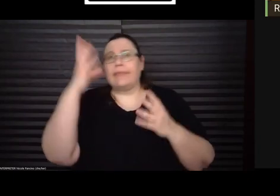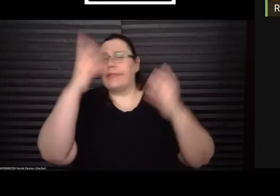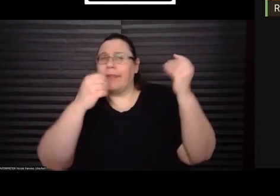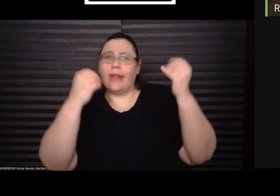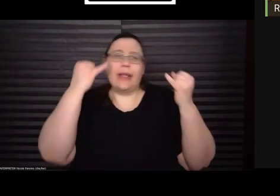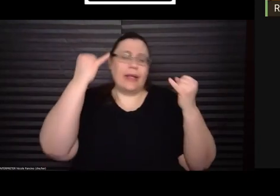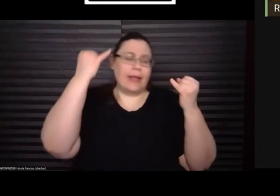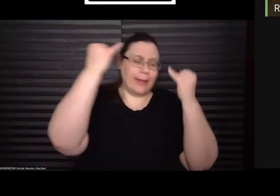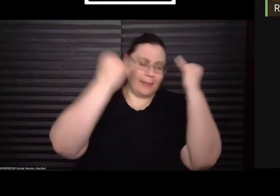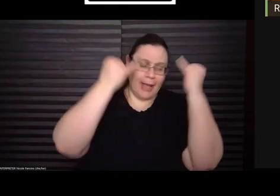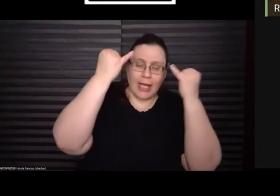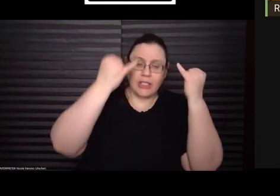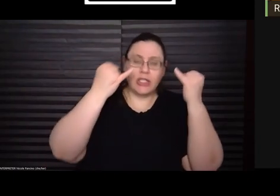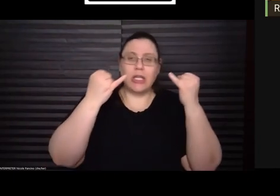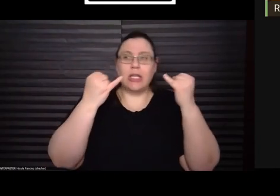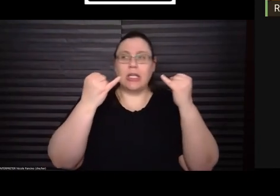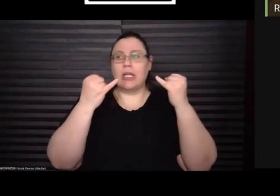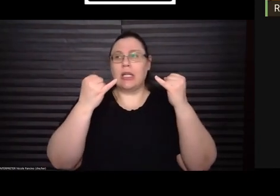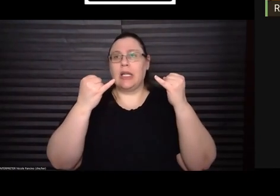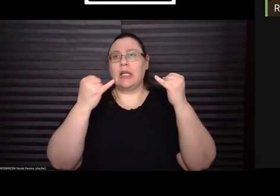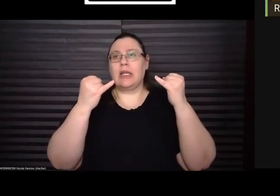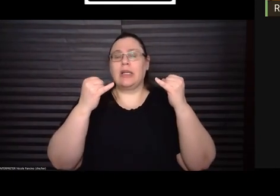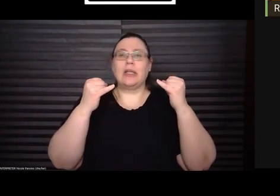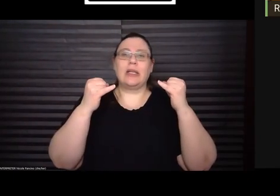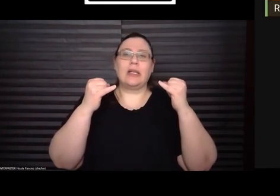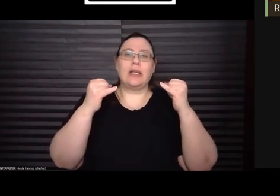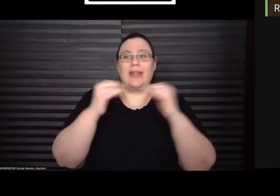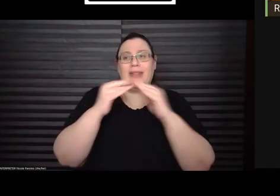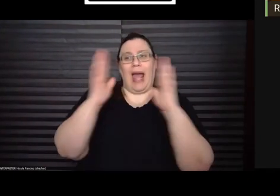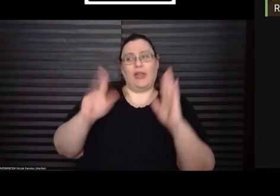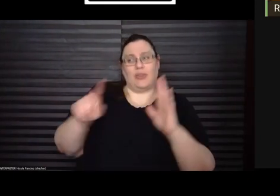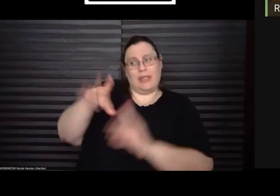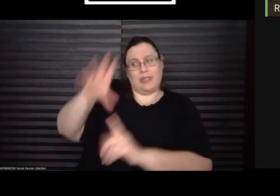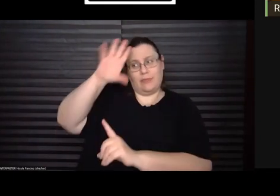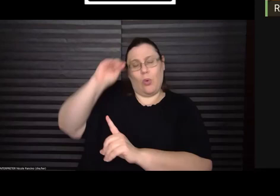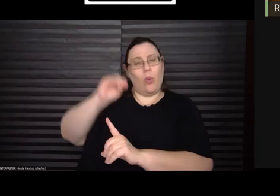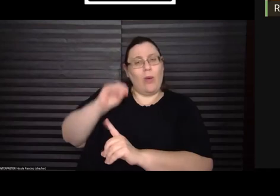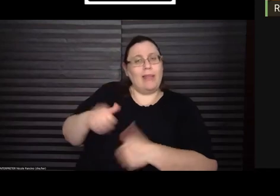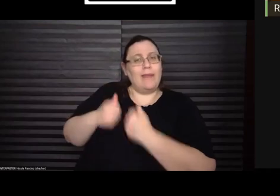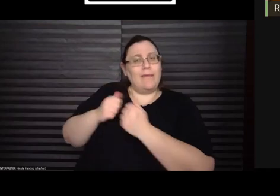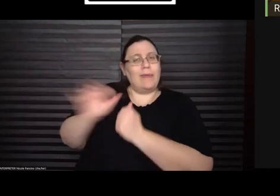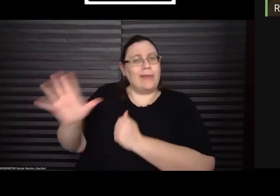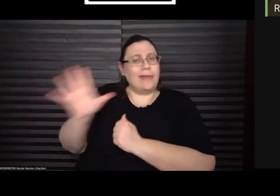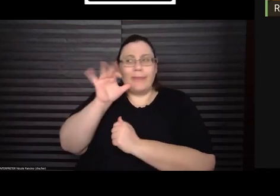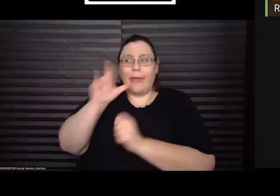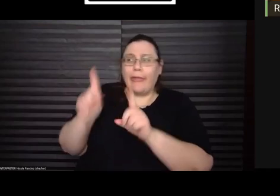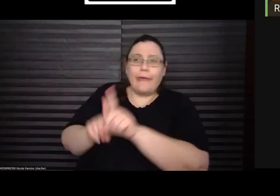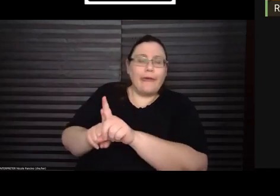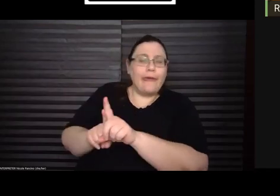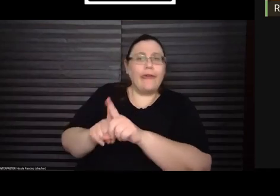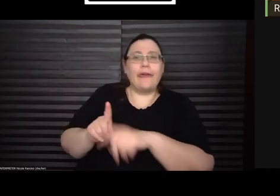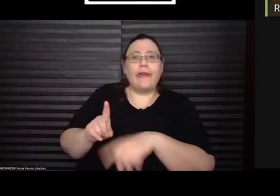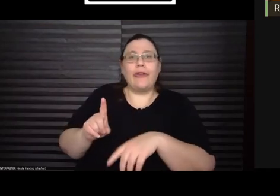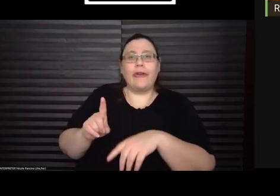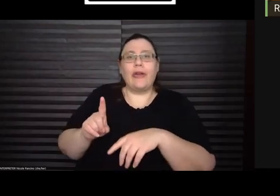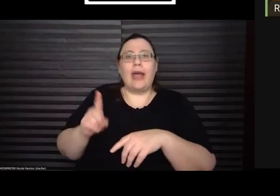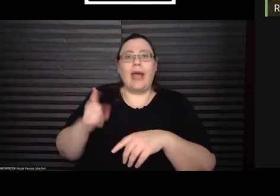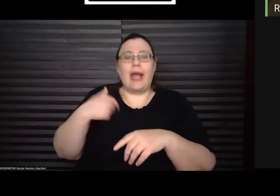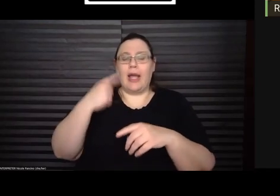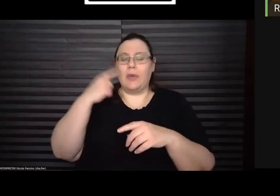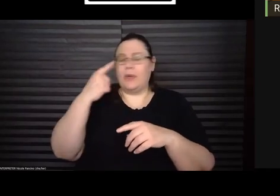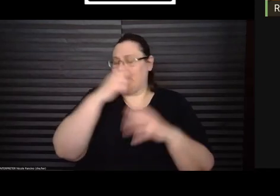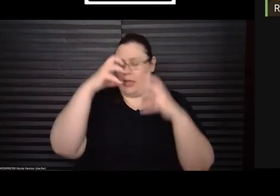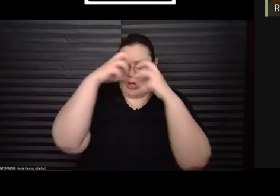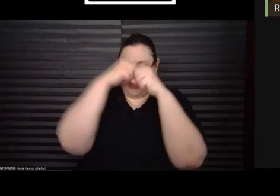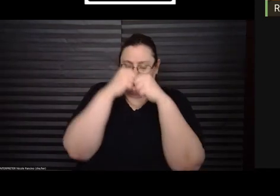thinking and imagining the house where this boy lives with his mother, sort of closing my